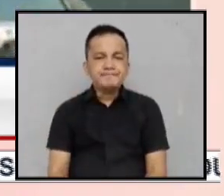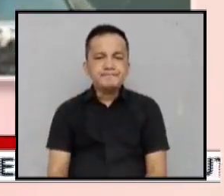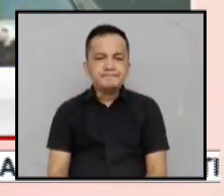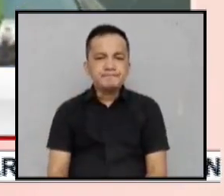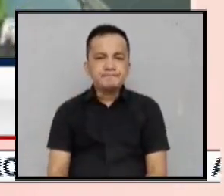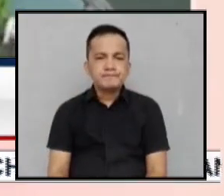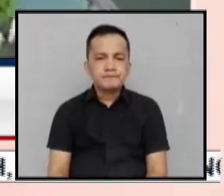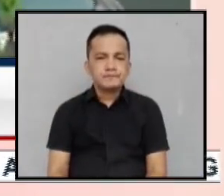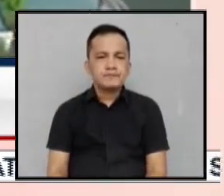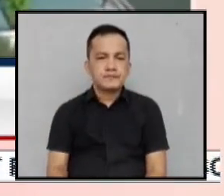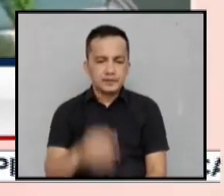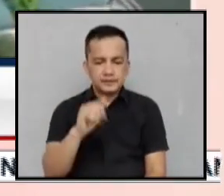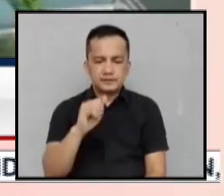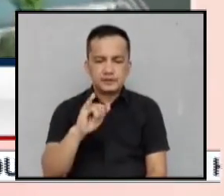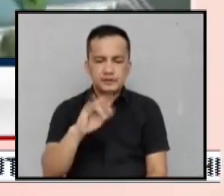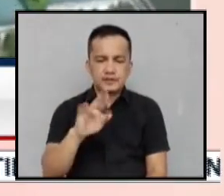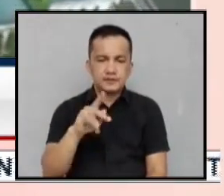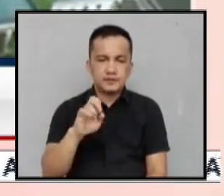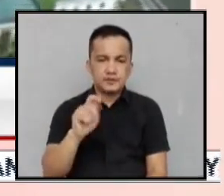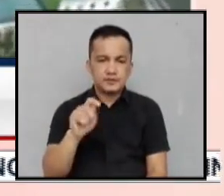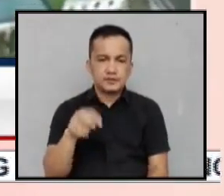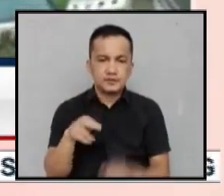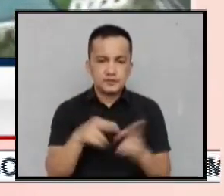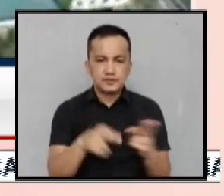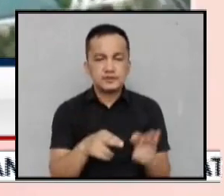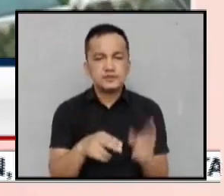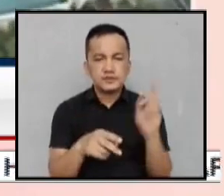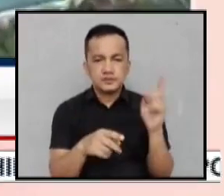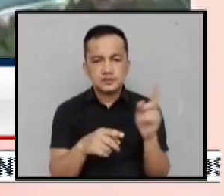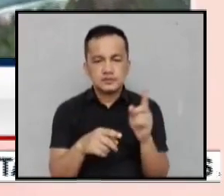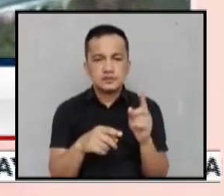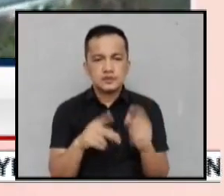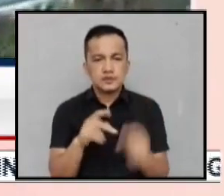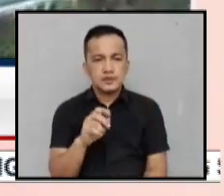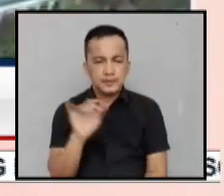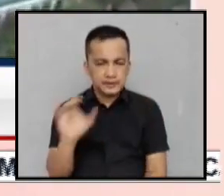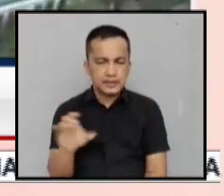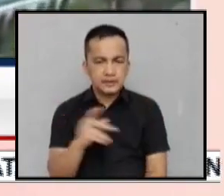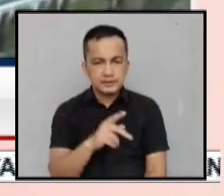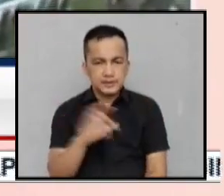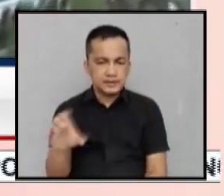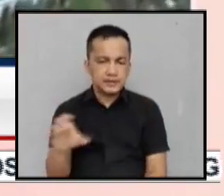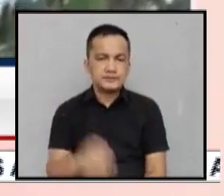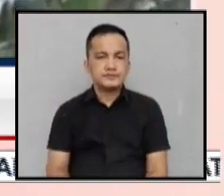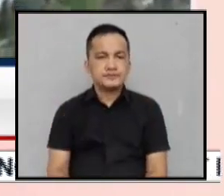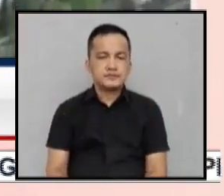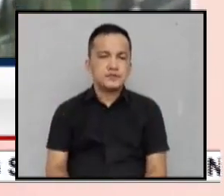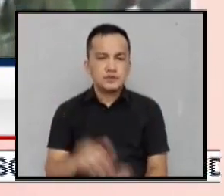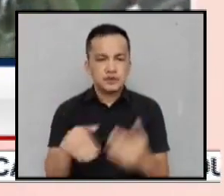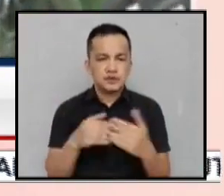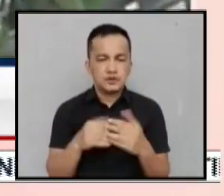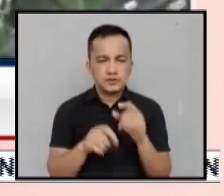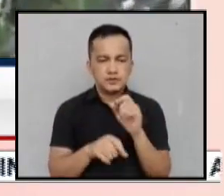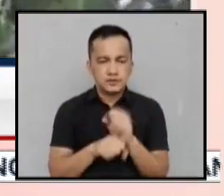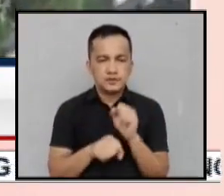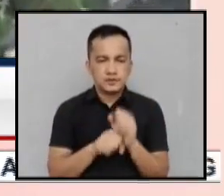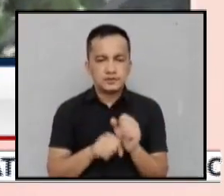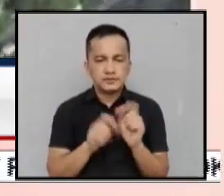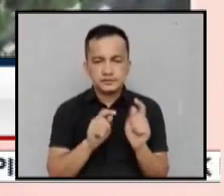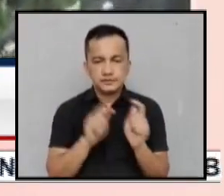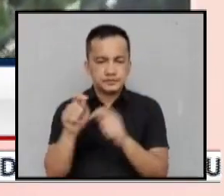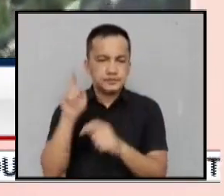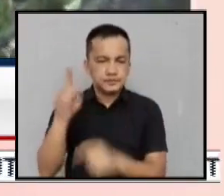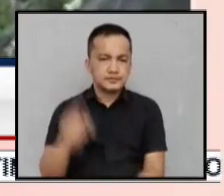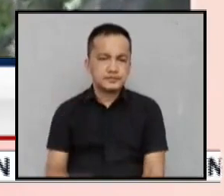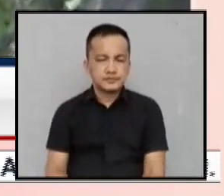Airport Road, doon sa Central Mail Exchange namin po sa aming Pasay. All of those operations people will be there. Ang may iwan lang